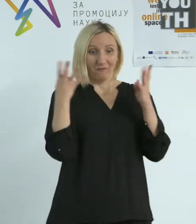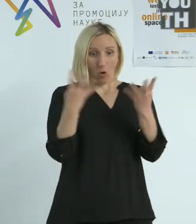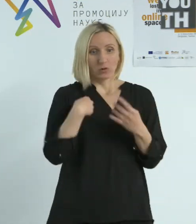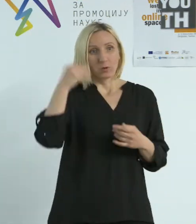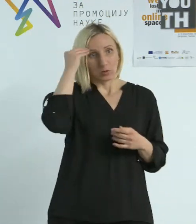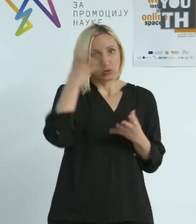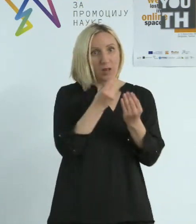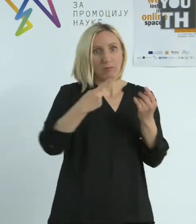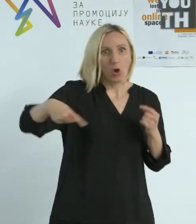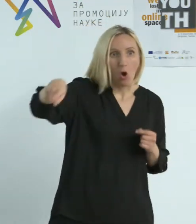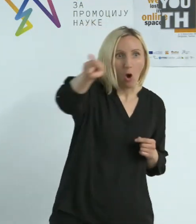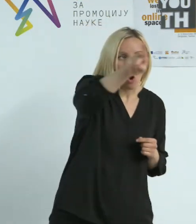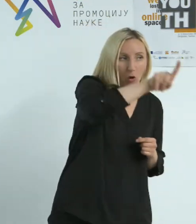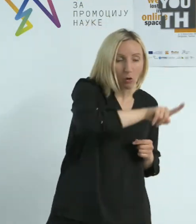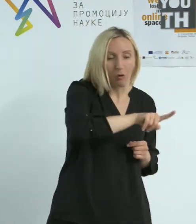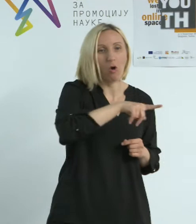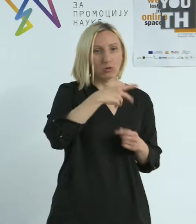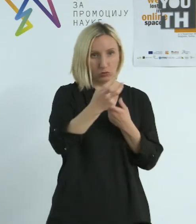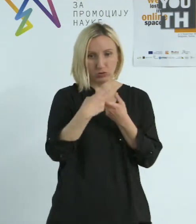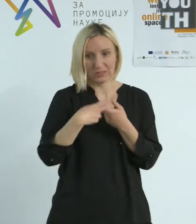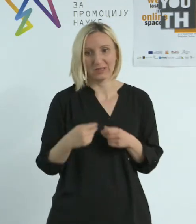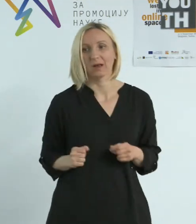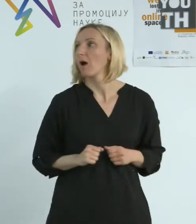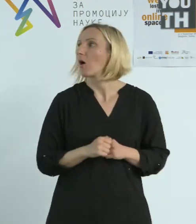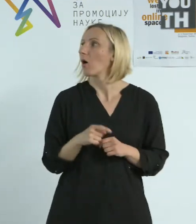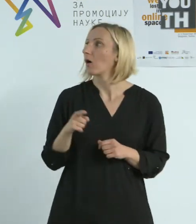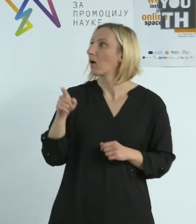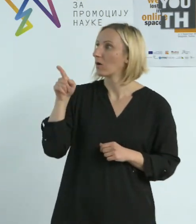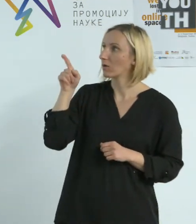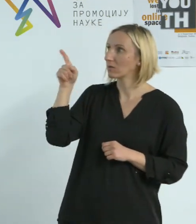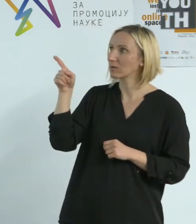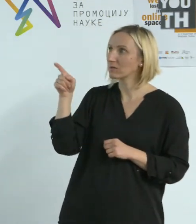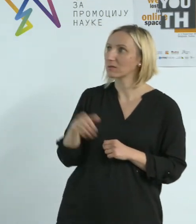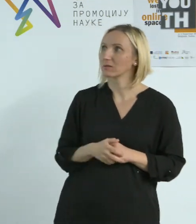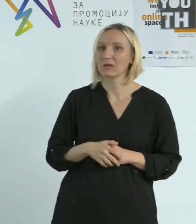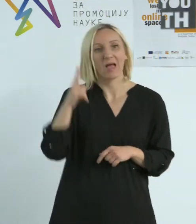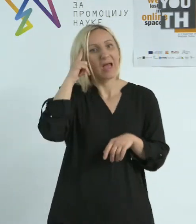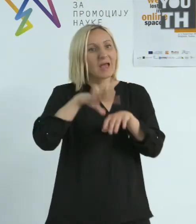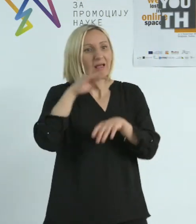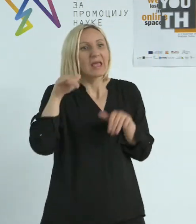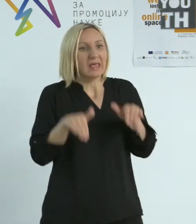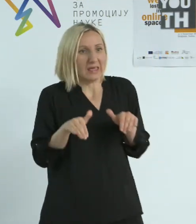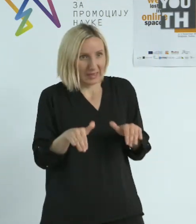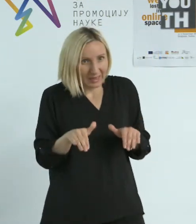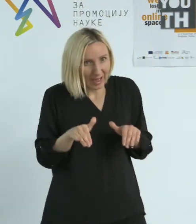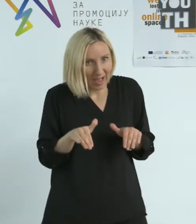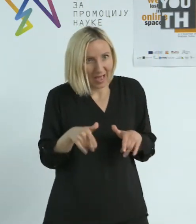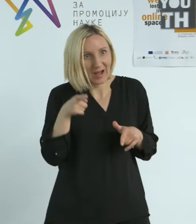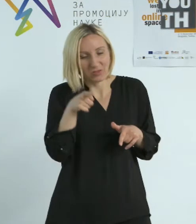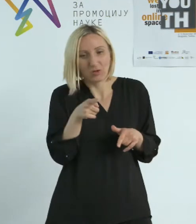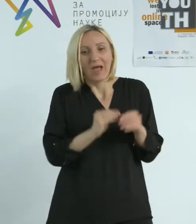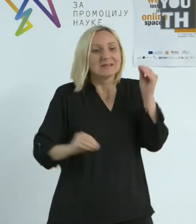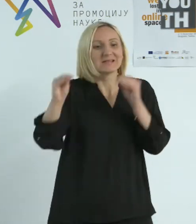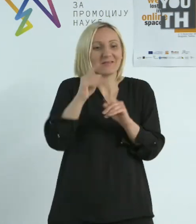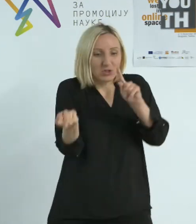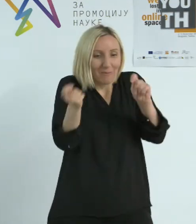or gamification. We had a game, like it's created with a snake. It was pretty interesting game. Creation and assessment of